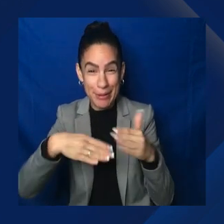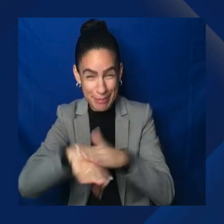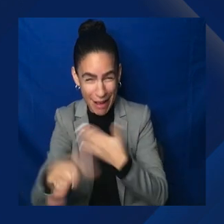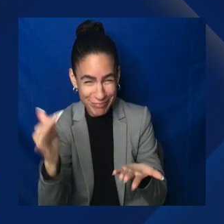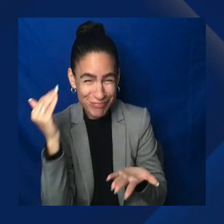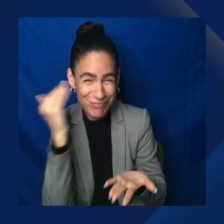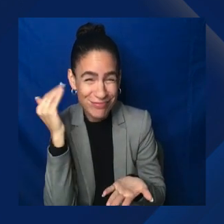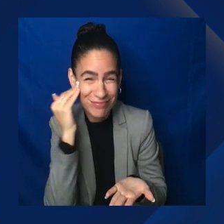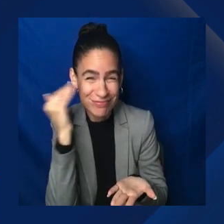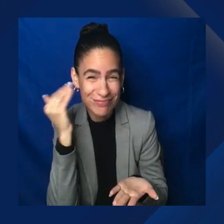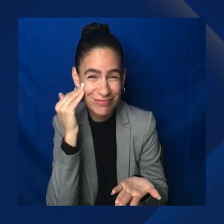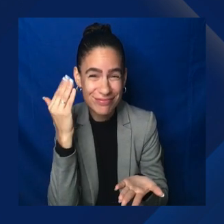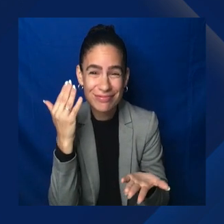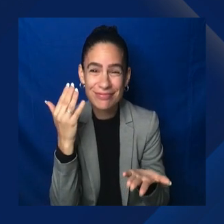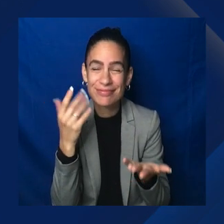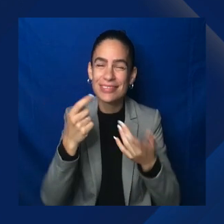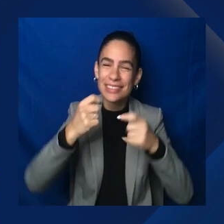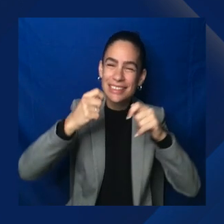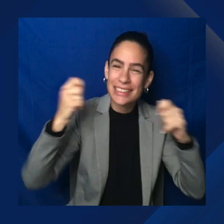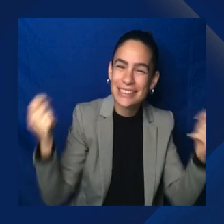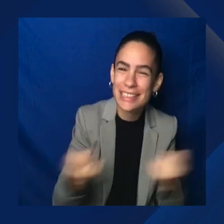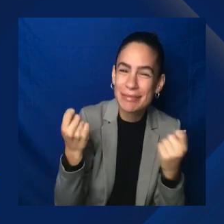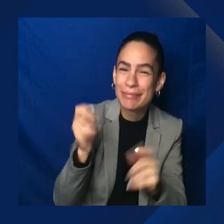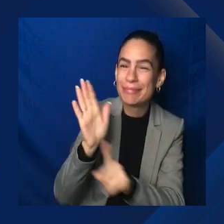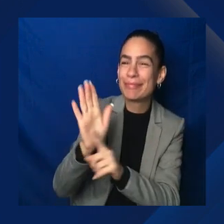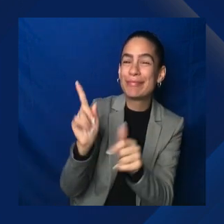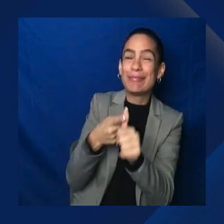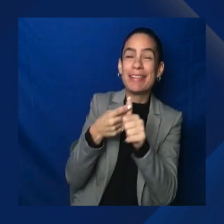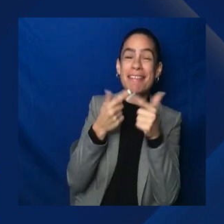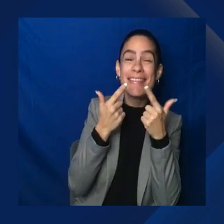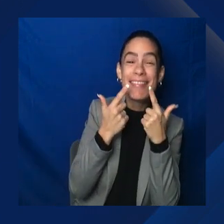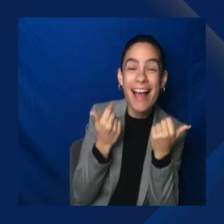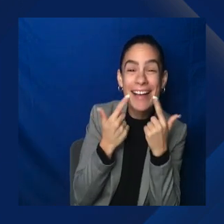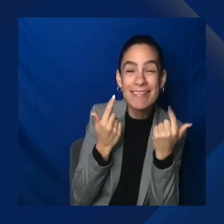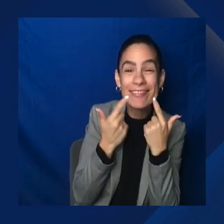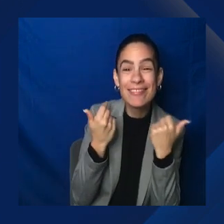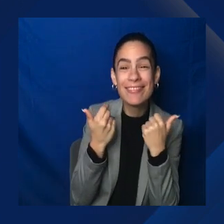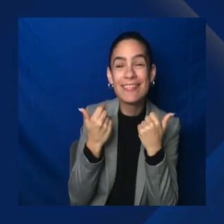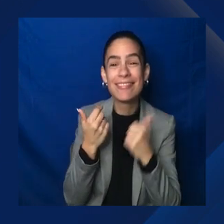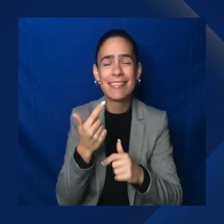Celebrating that first laugh, soothing that first cry.